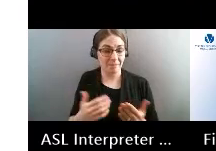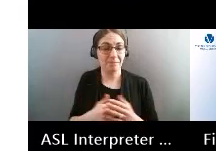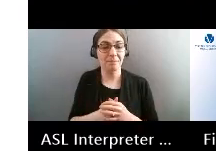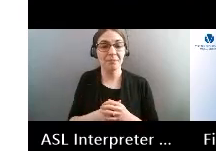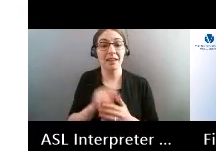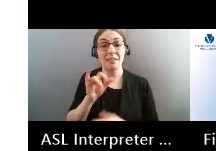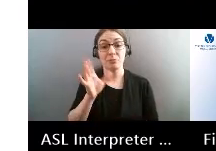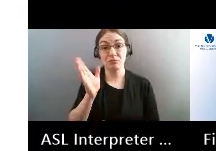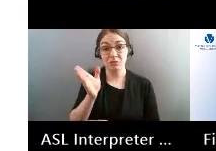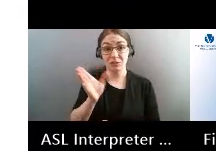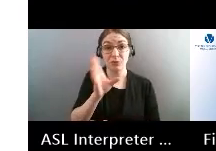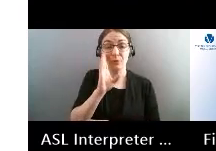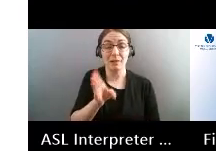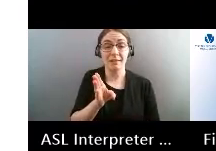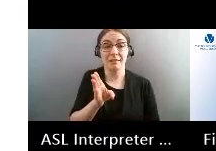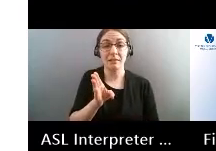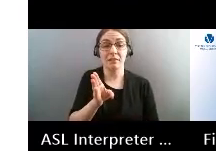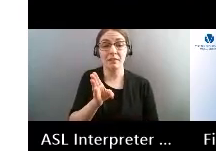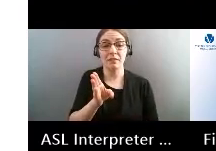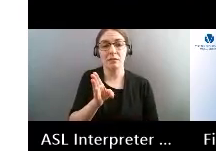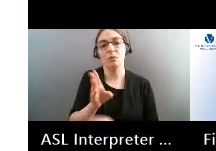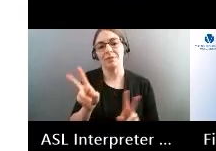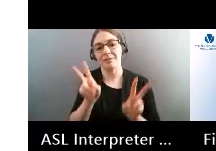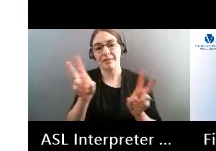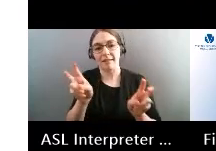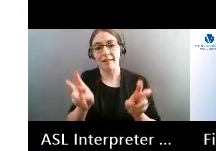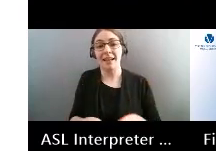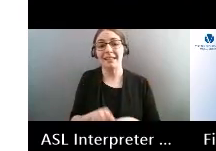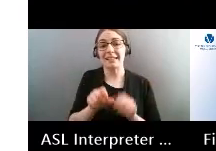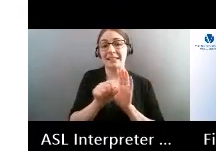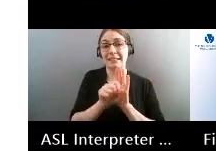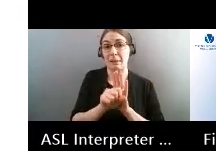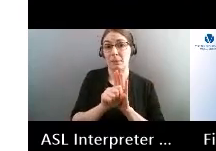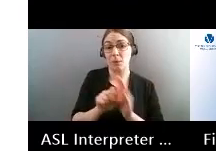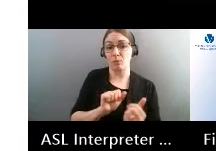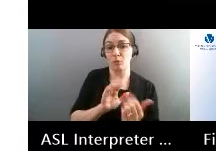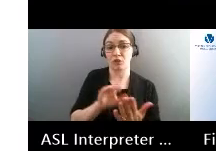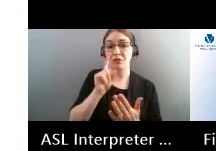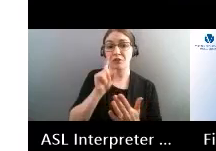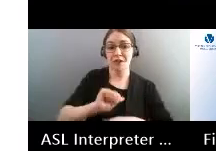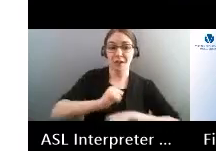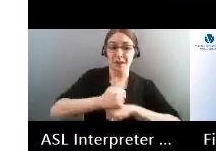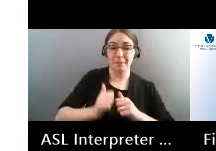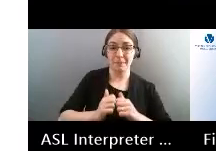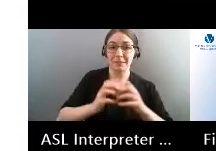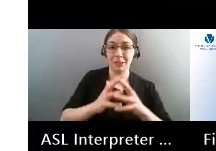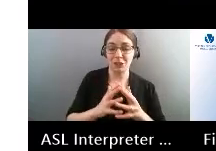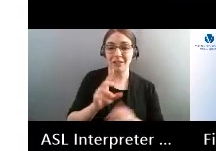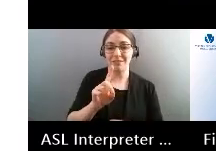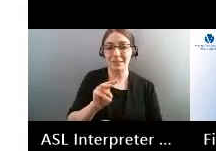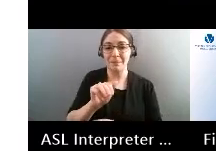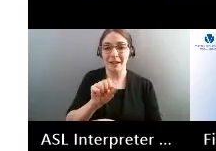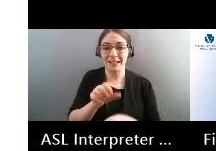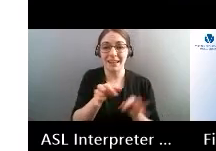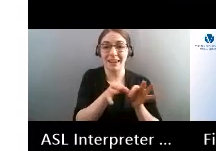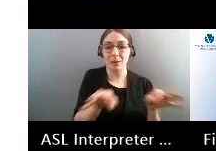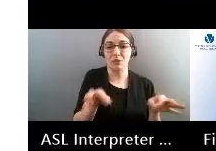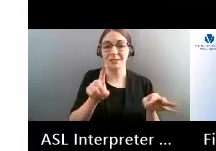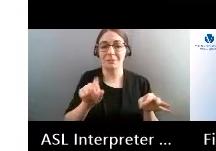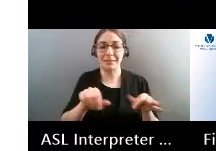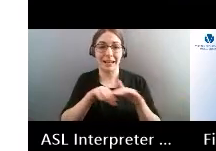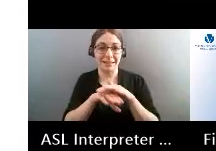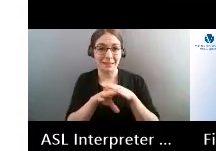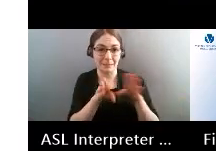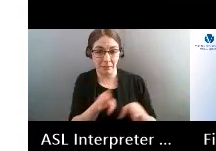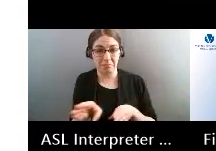presentation is going to be its title, A Sample Approach to the Implementation of the DMAS Language and Disability Access Plan. I think it's going to be